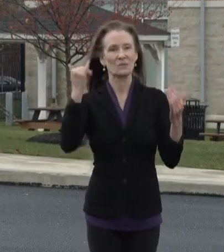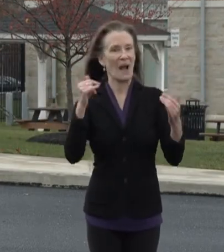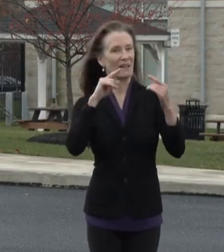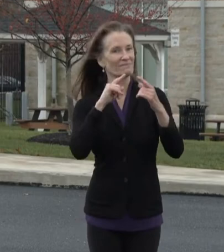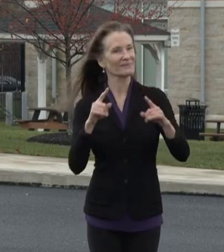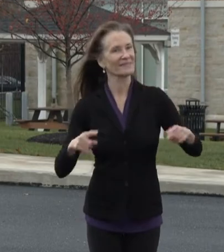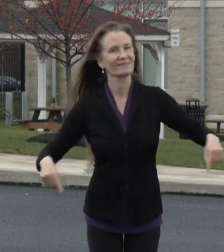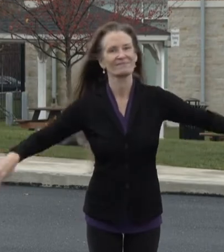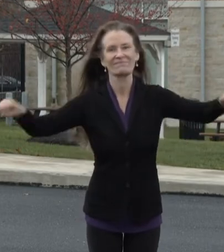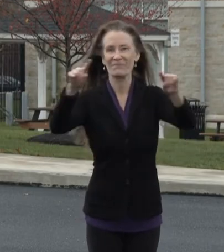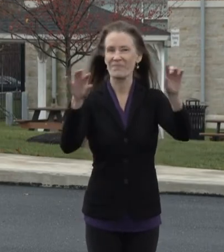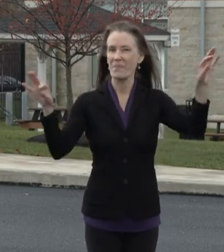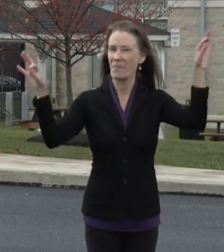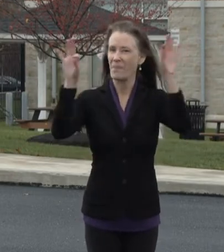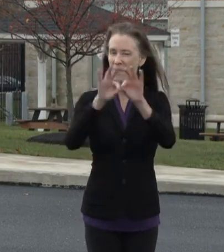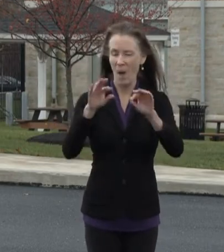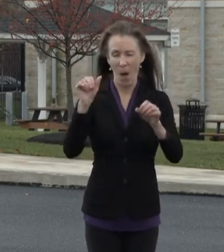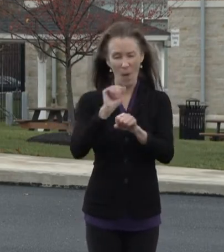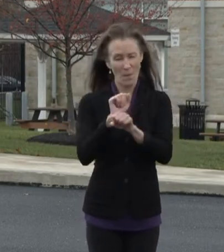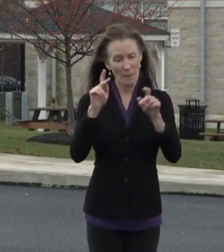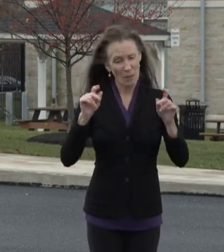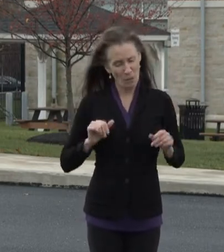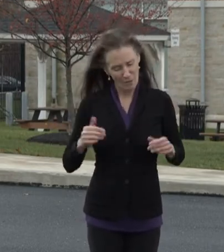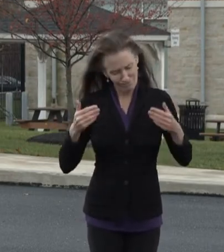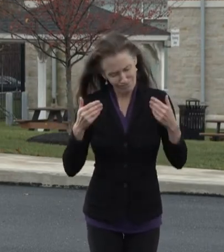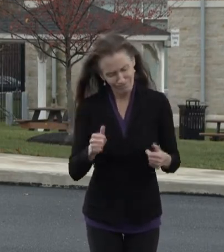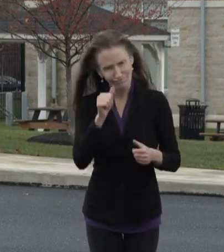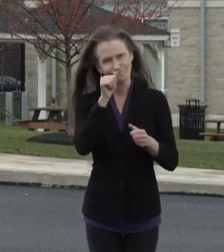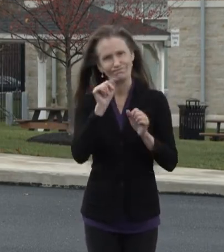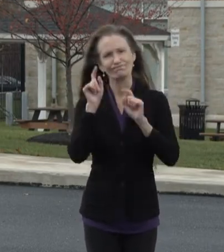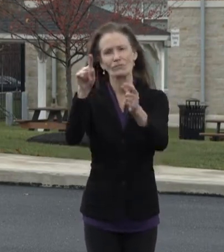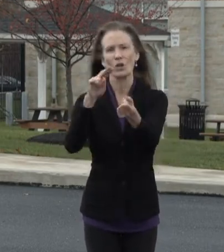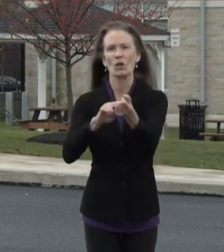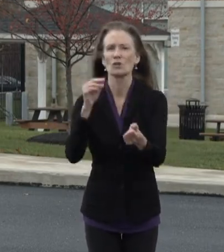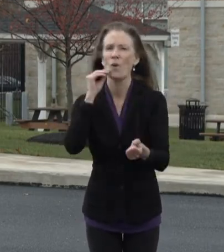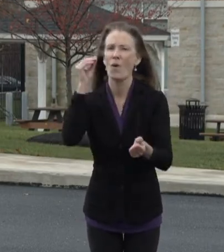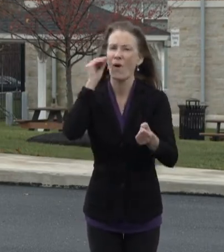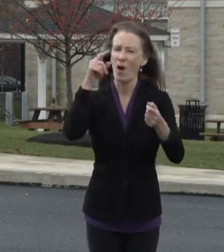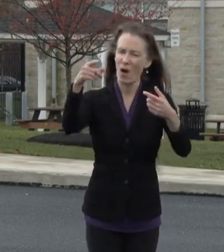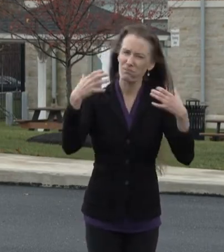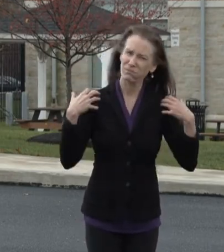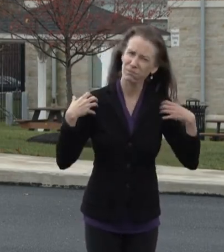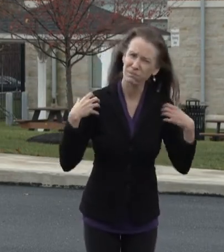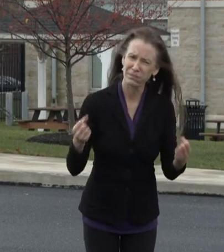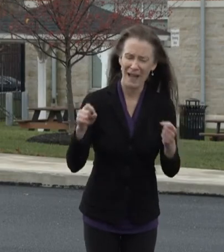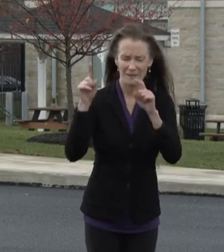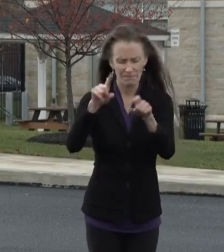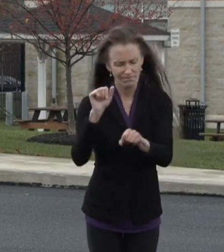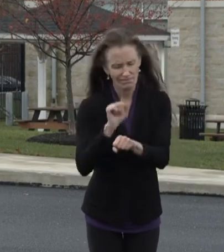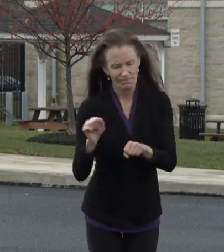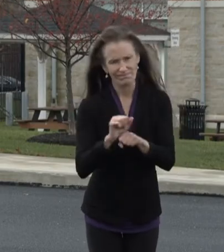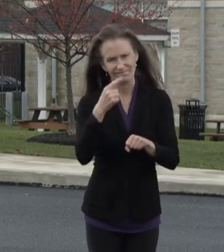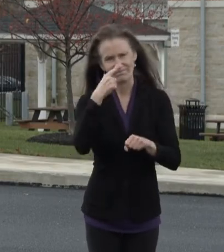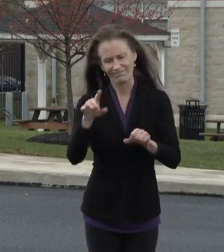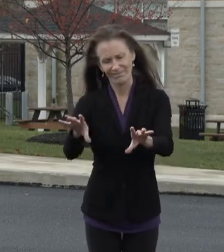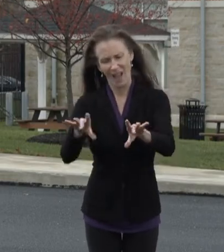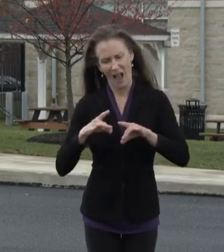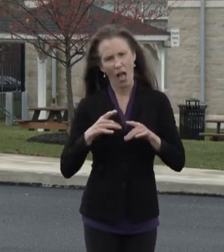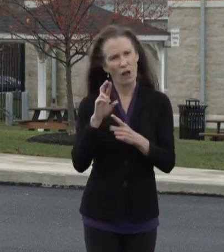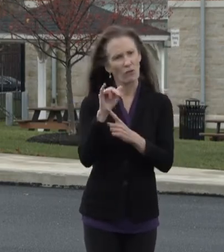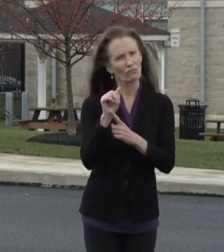brave, courageous employees who are coming to work in those facilities every day, we know that they can have